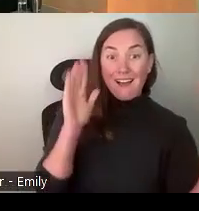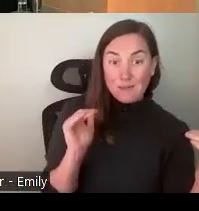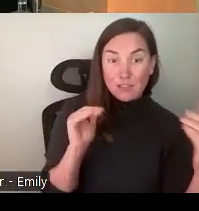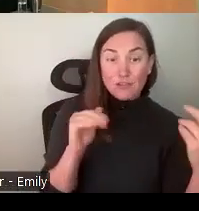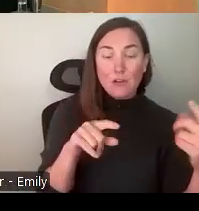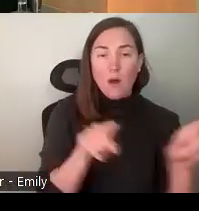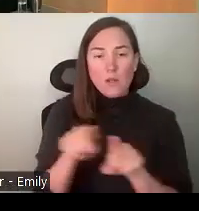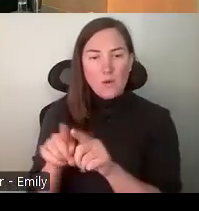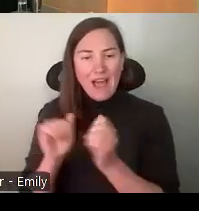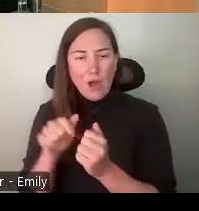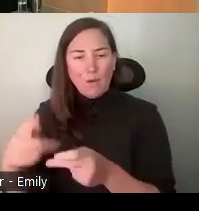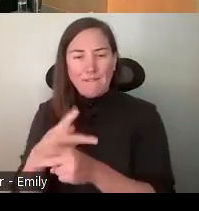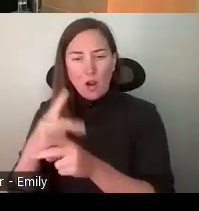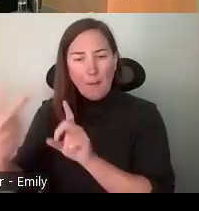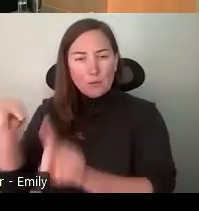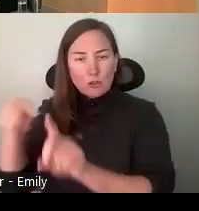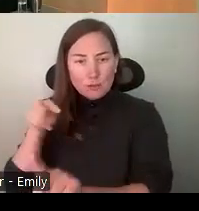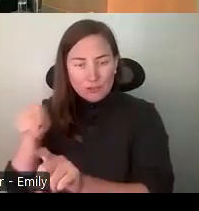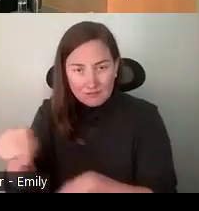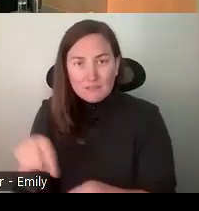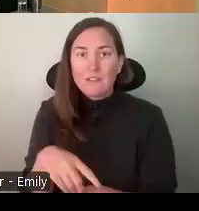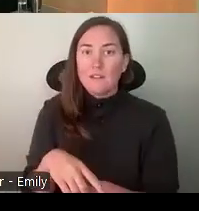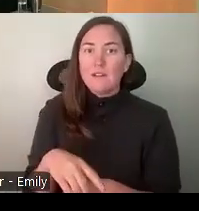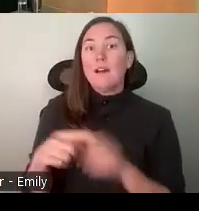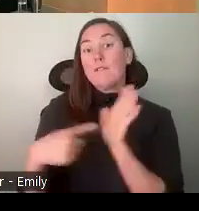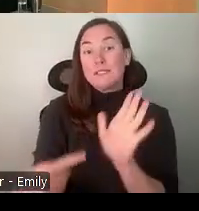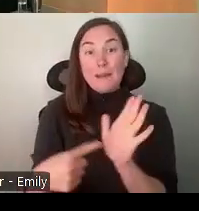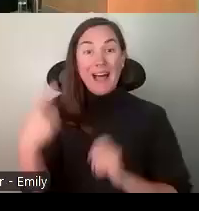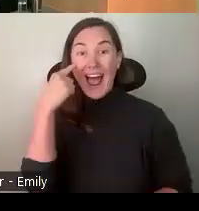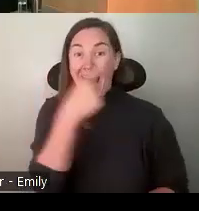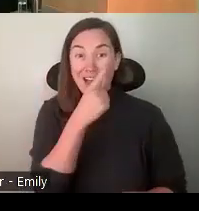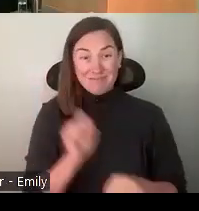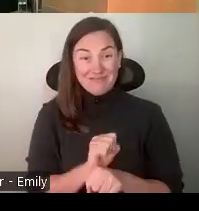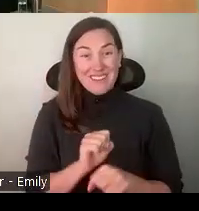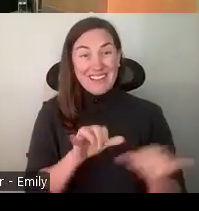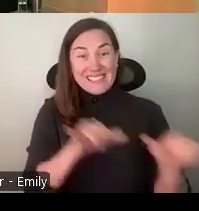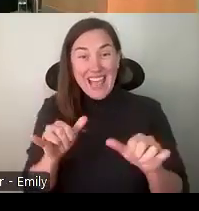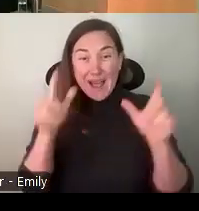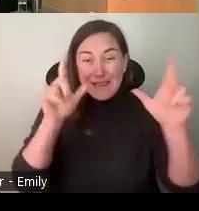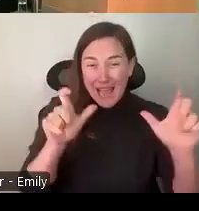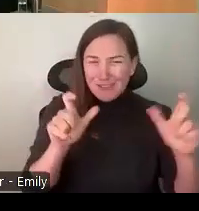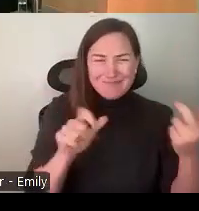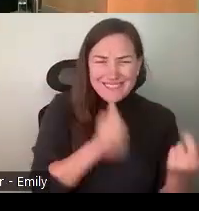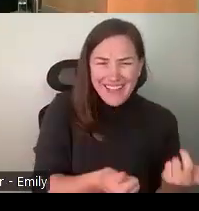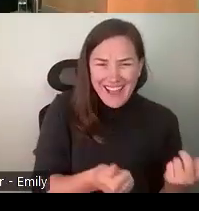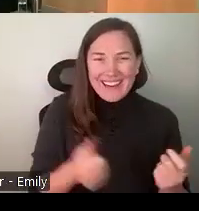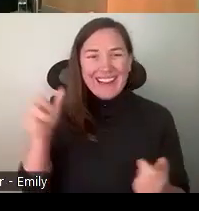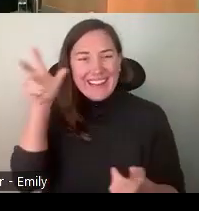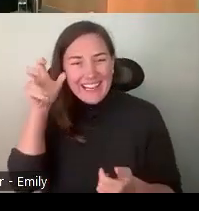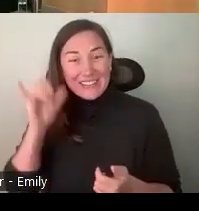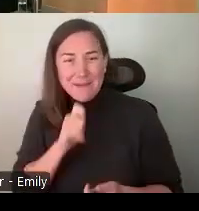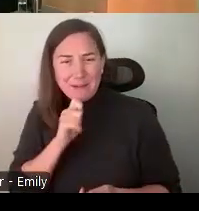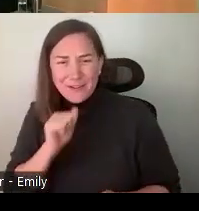determining perception. We now know that the eyes aren't like cameras and our ears aren't like microphones